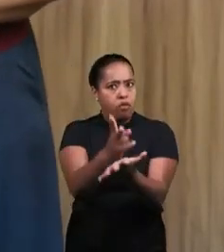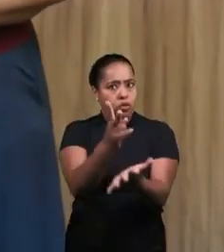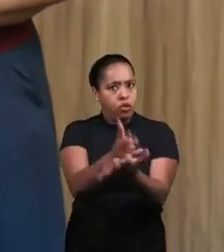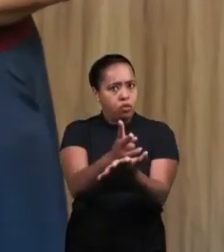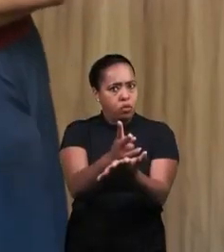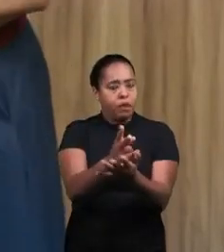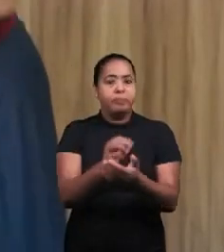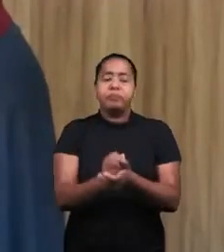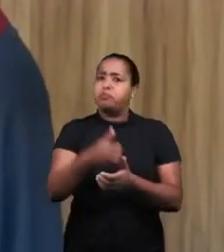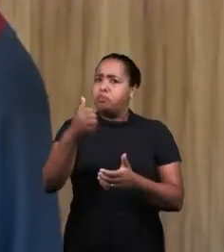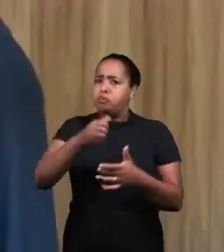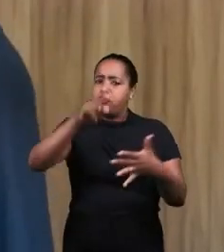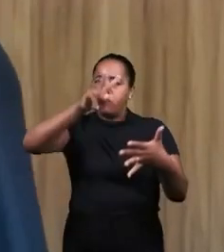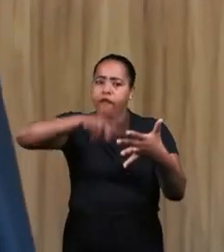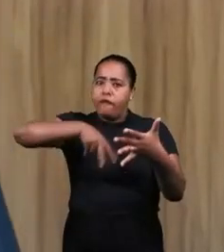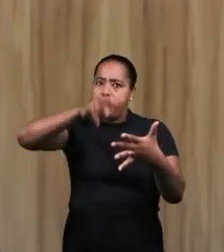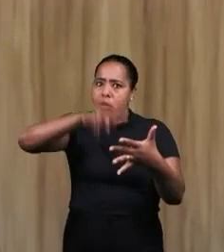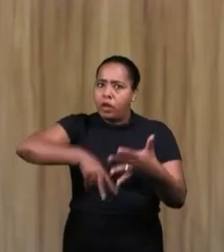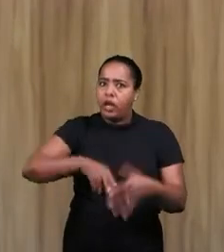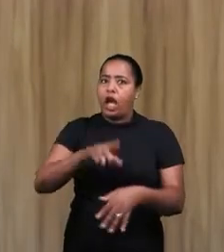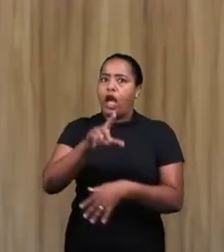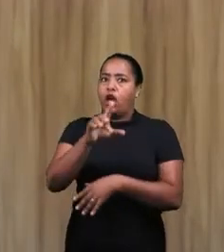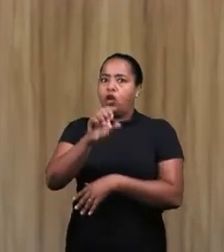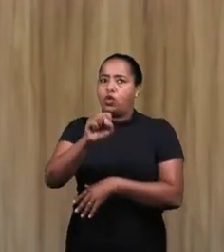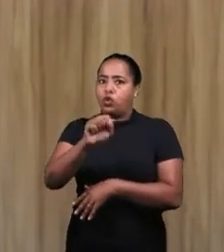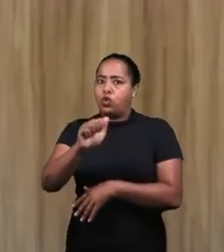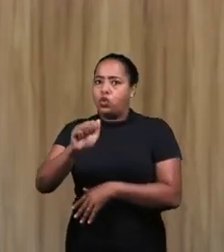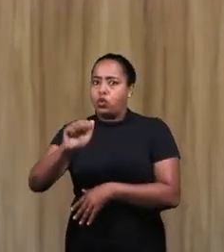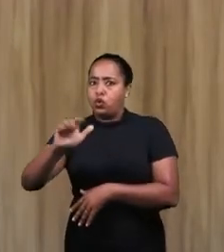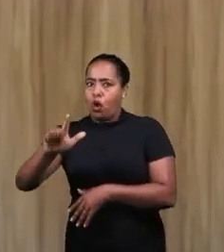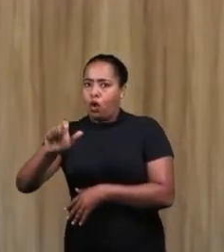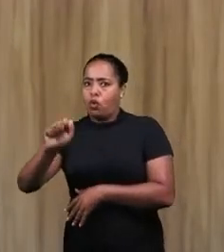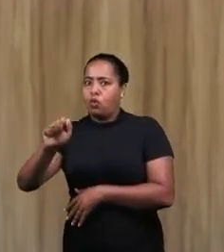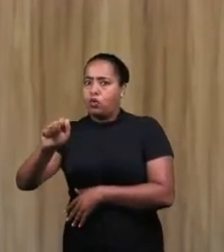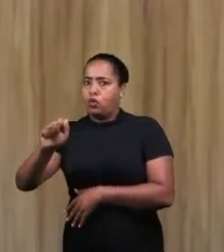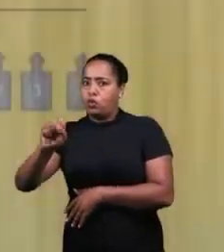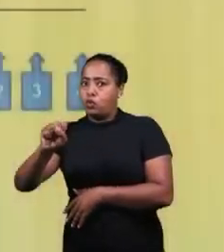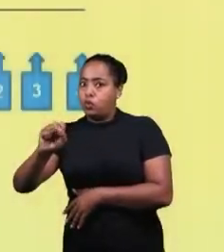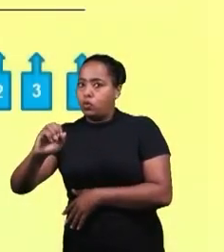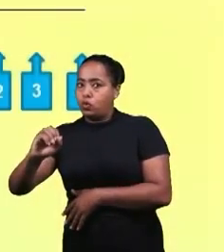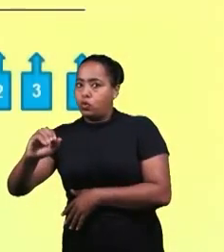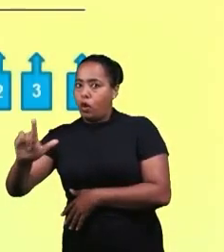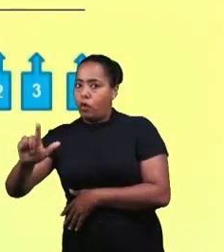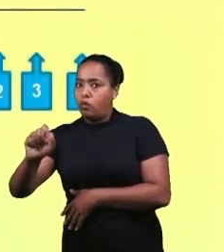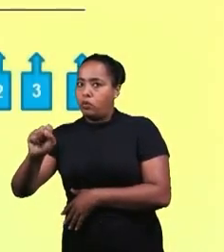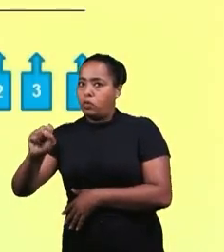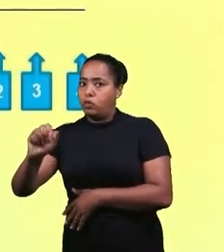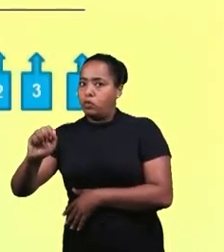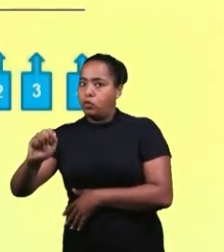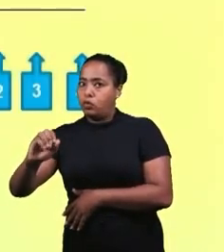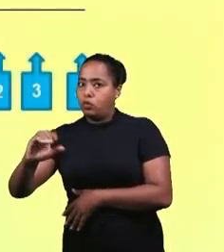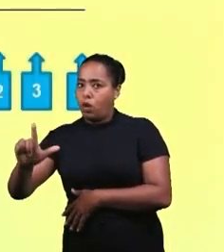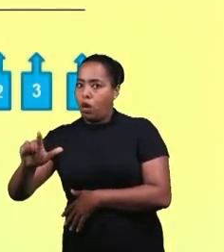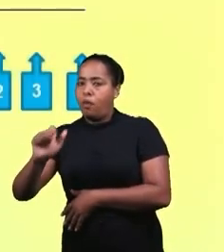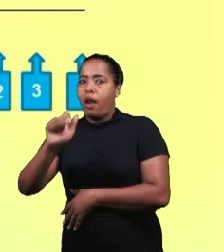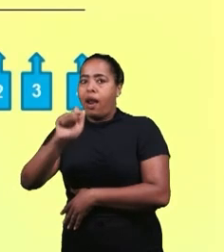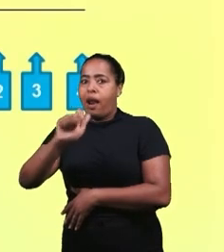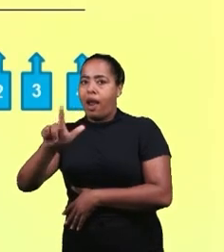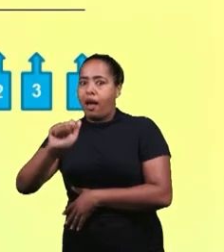notes. Sol, sol, sol. La, la,